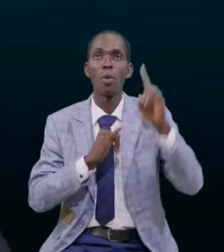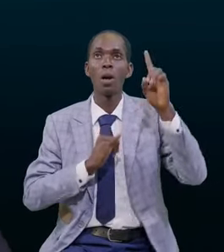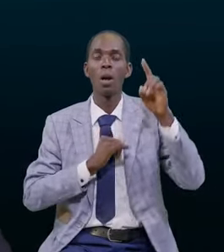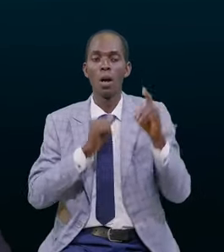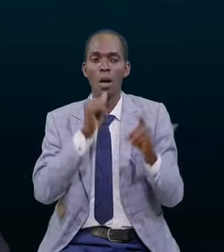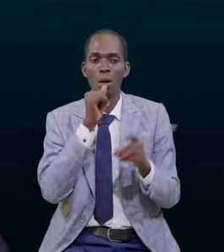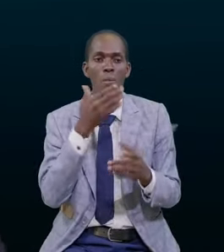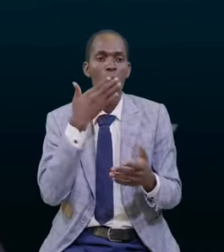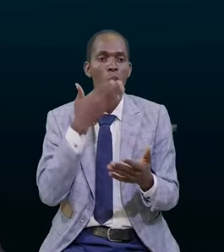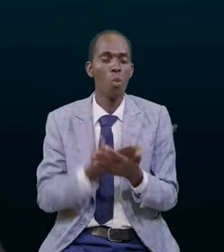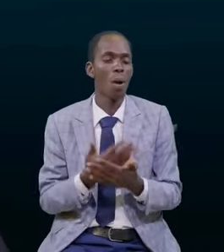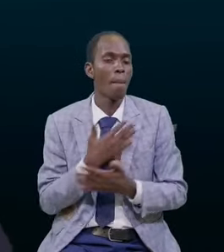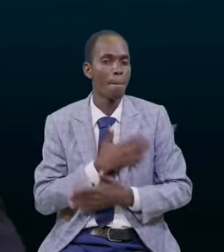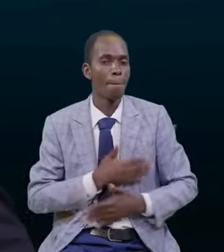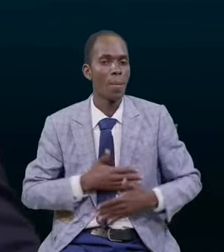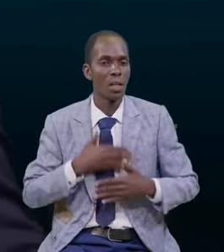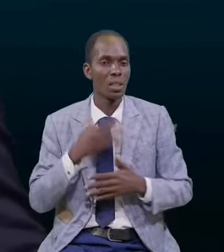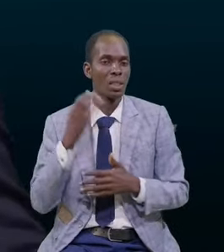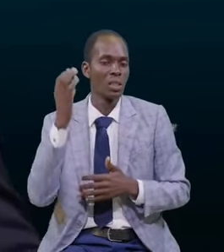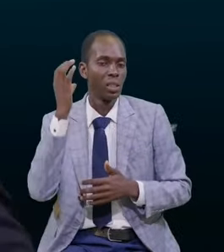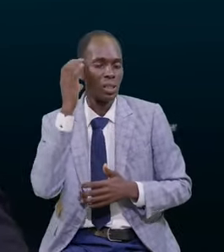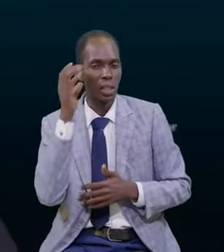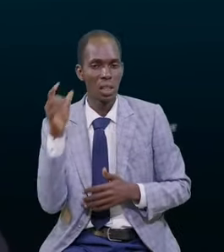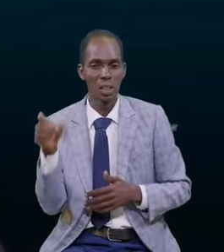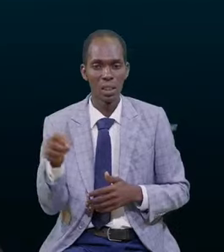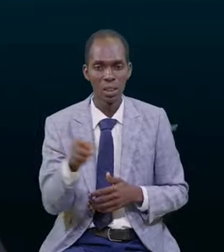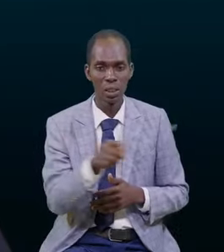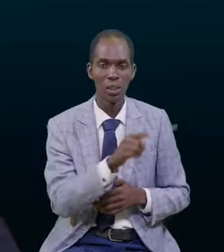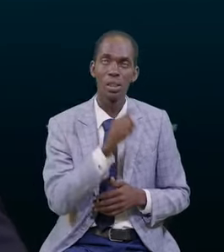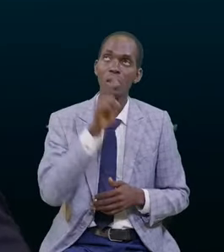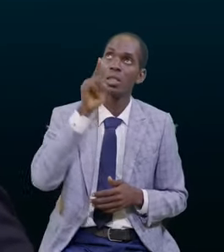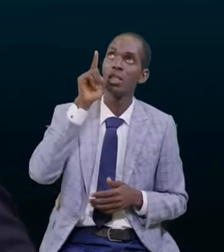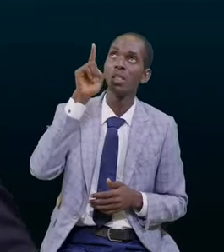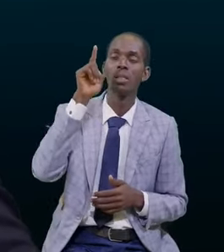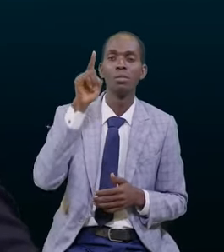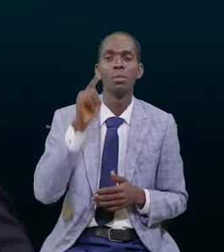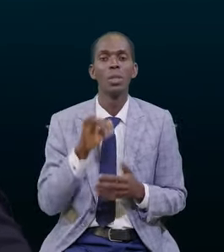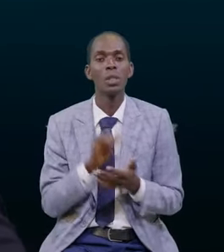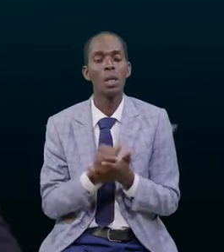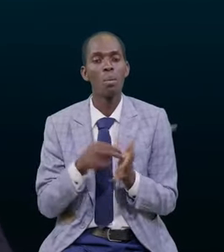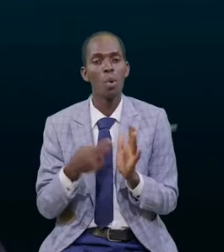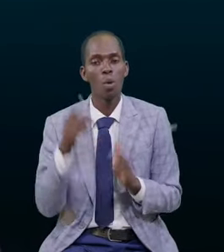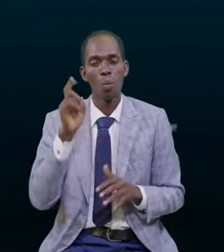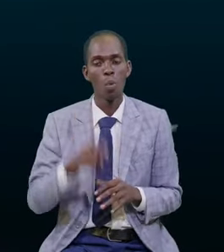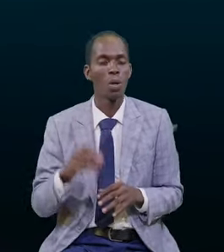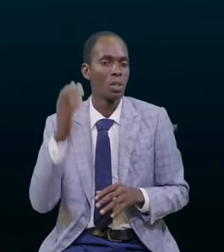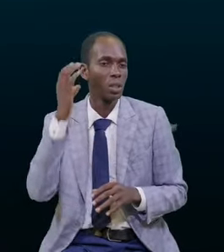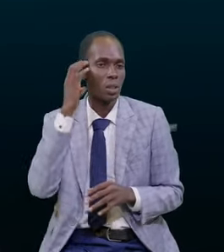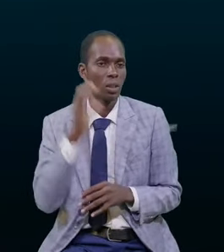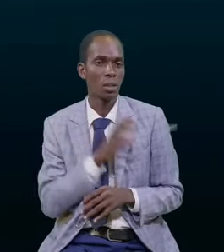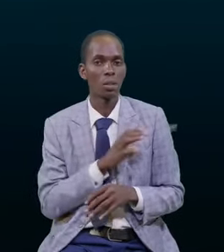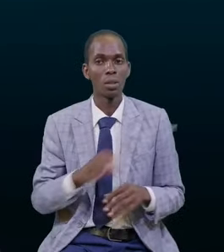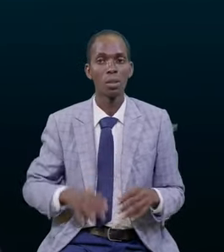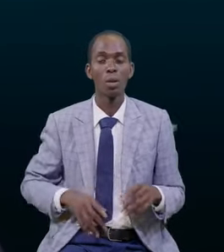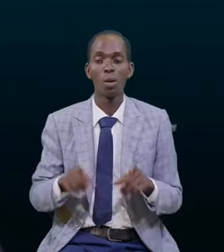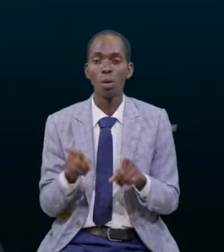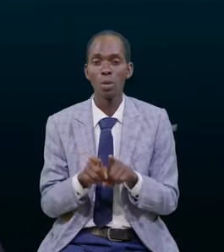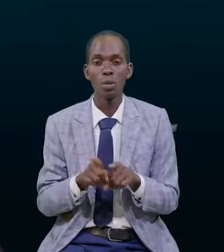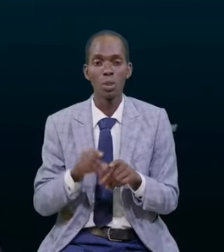ye him that's what God the father is saying that we should listen to Christ actually even in the Old